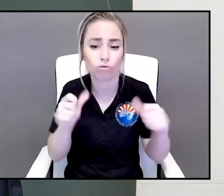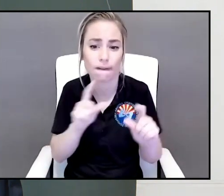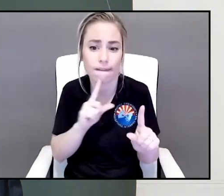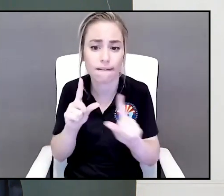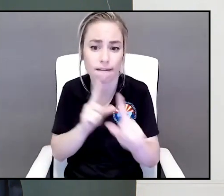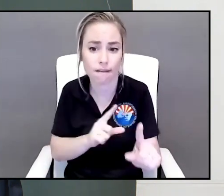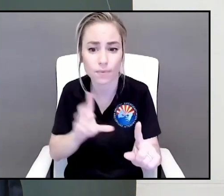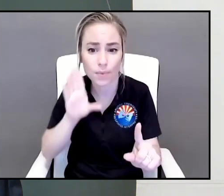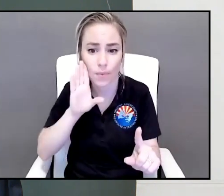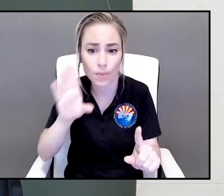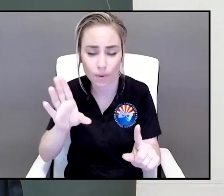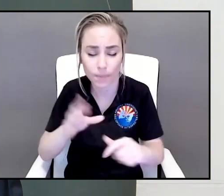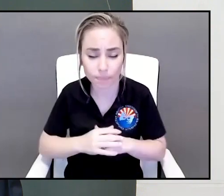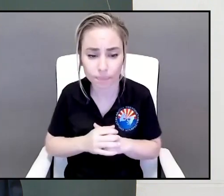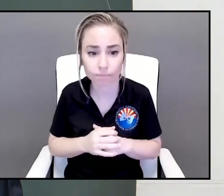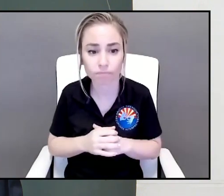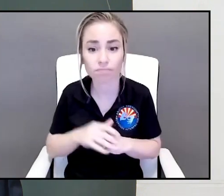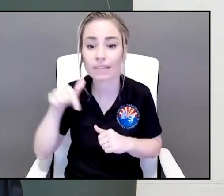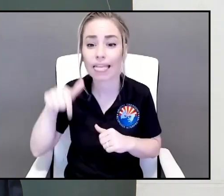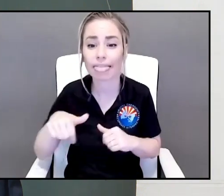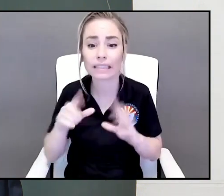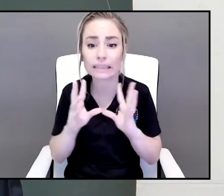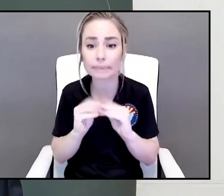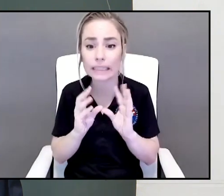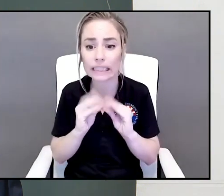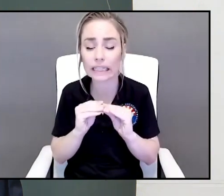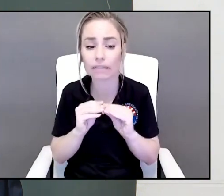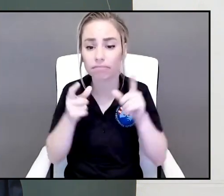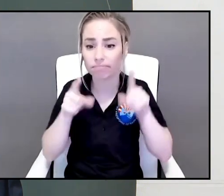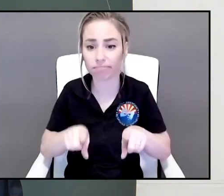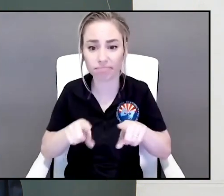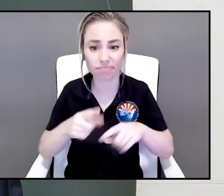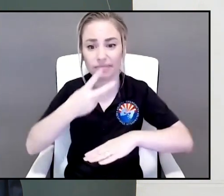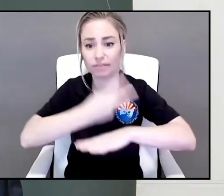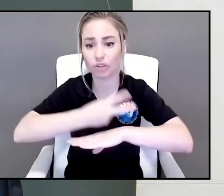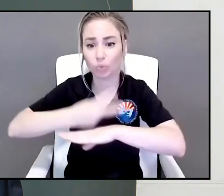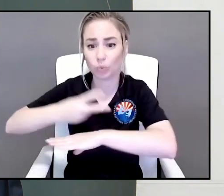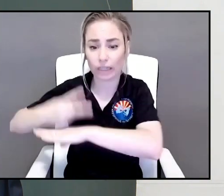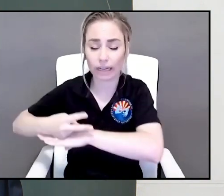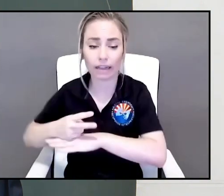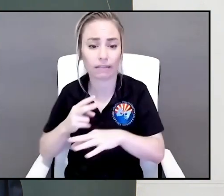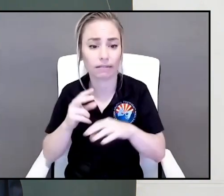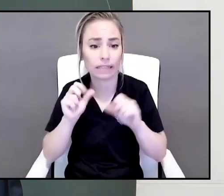We're doing this every other day, so try to answer all your questions at that point.